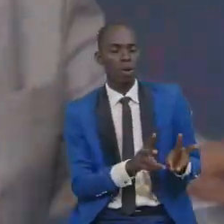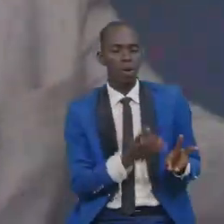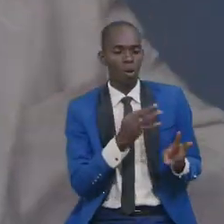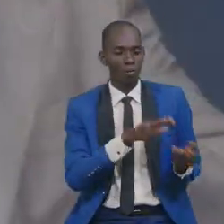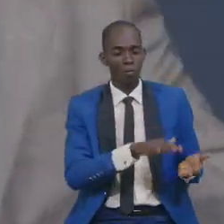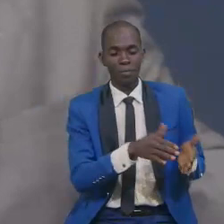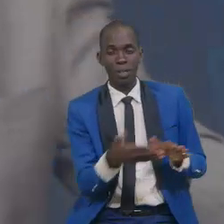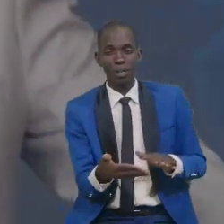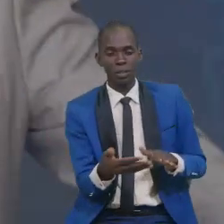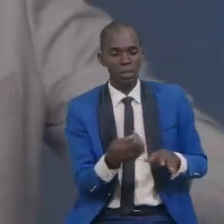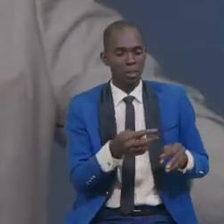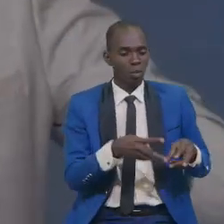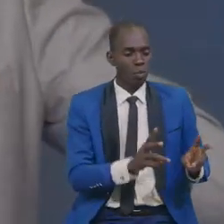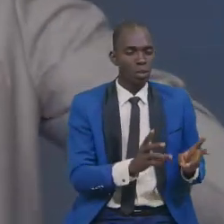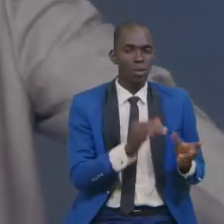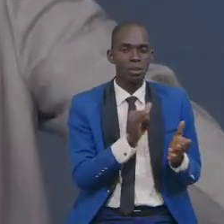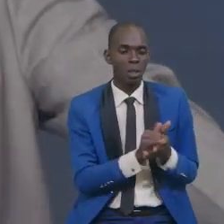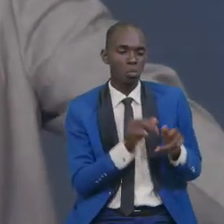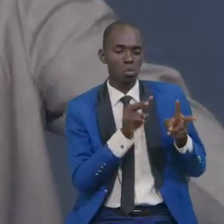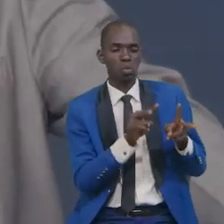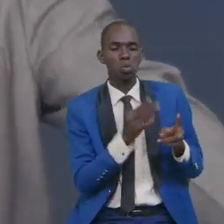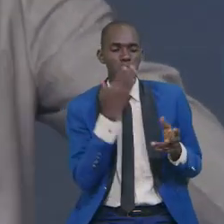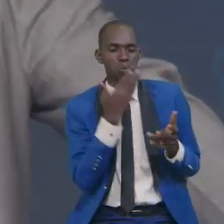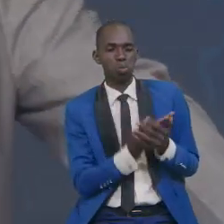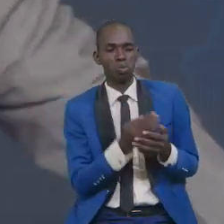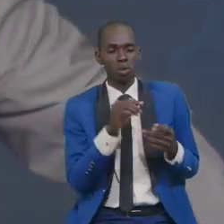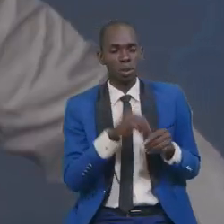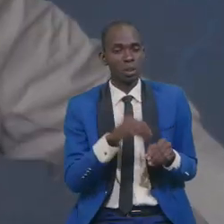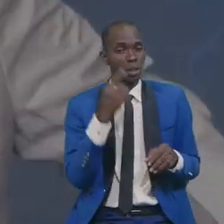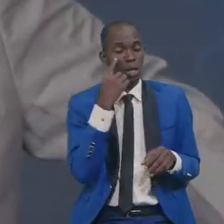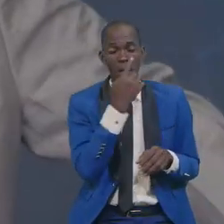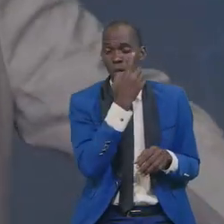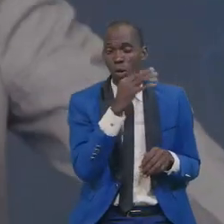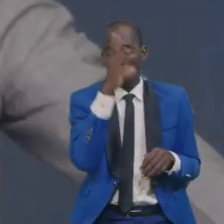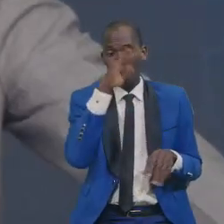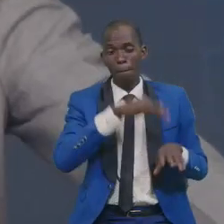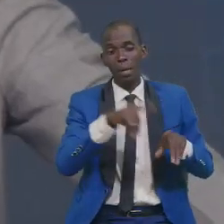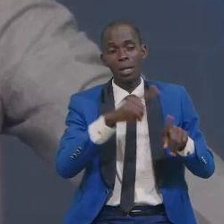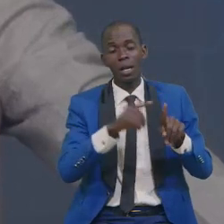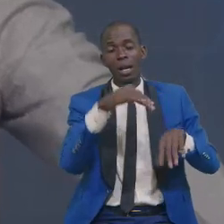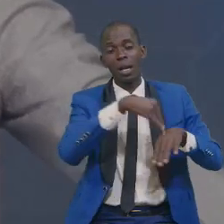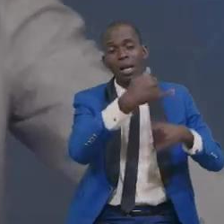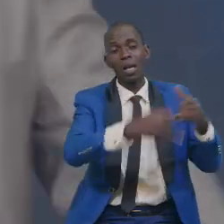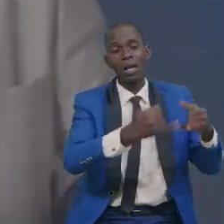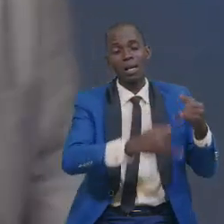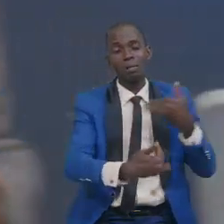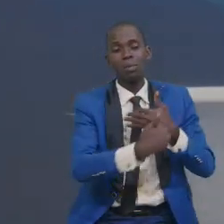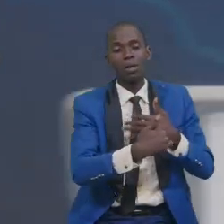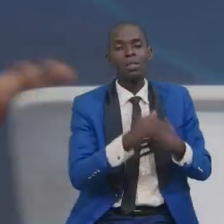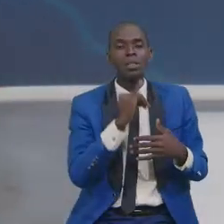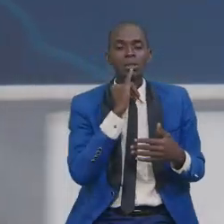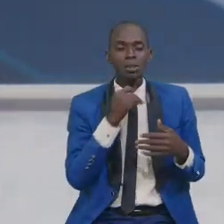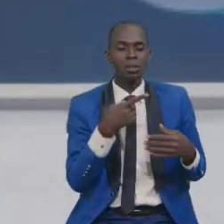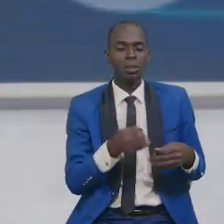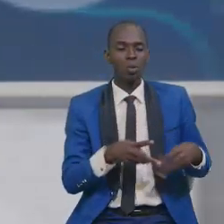the way that seems right to Iman but the ends thereof are the words of death and